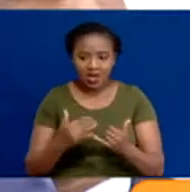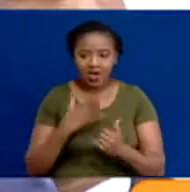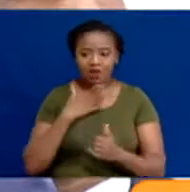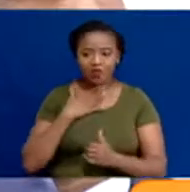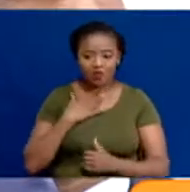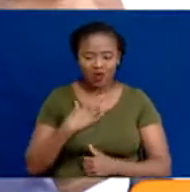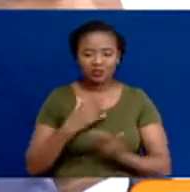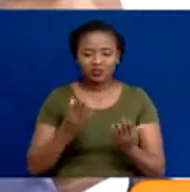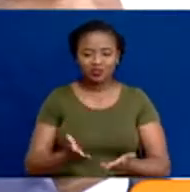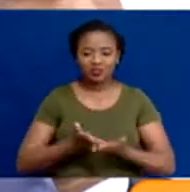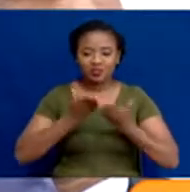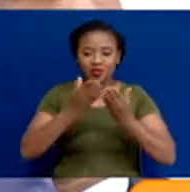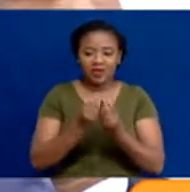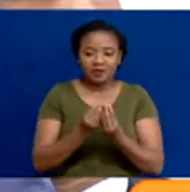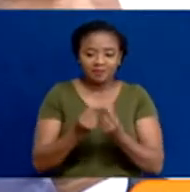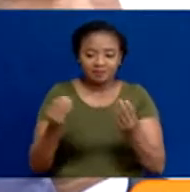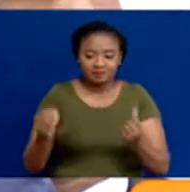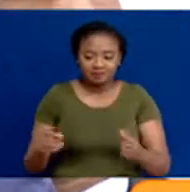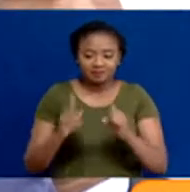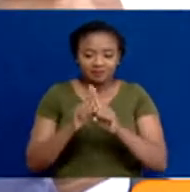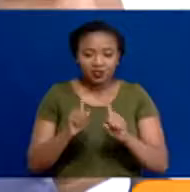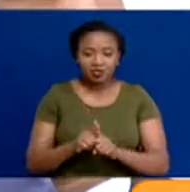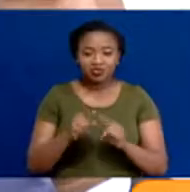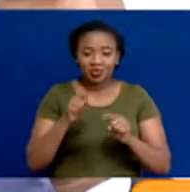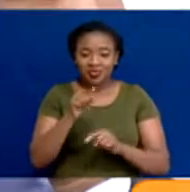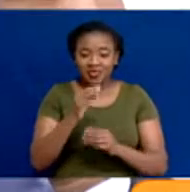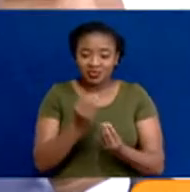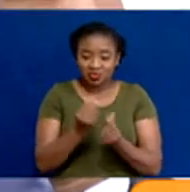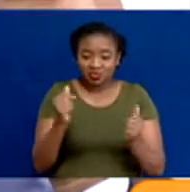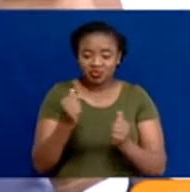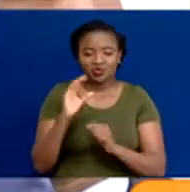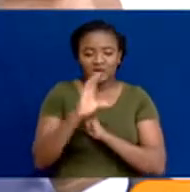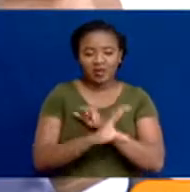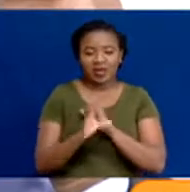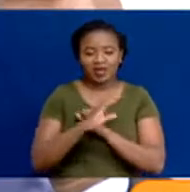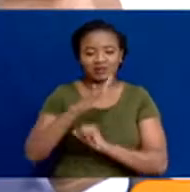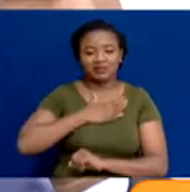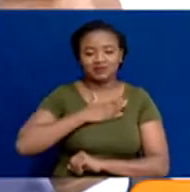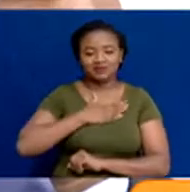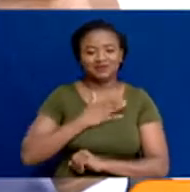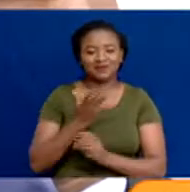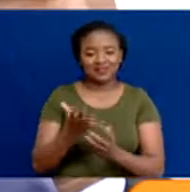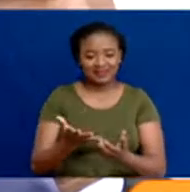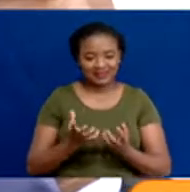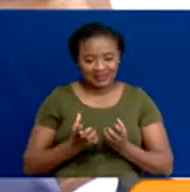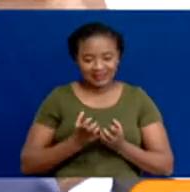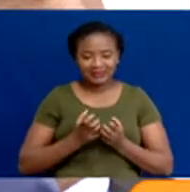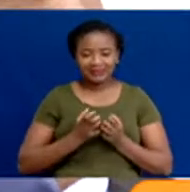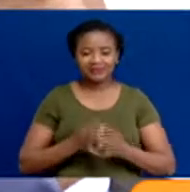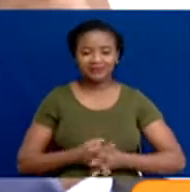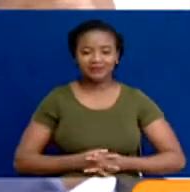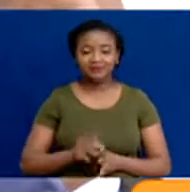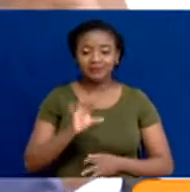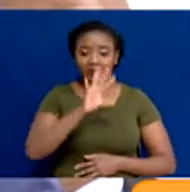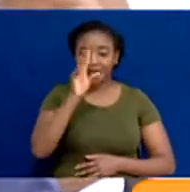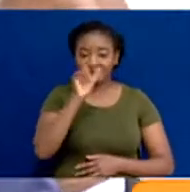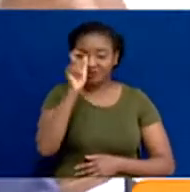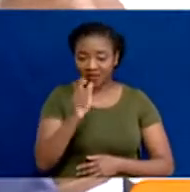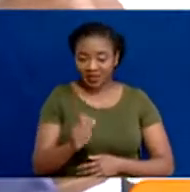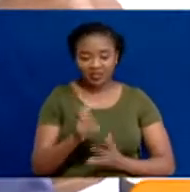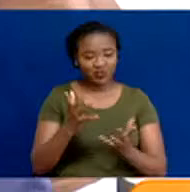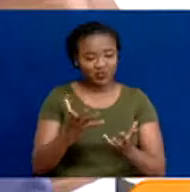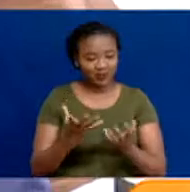And these products are what the country needs. These products are what the region needs.